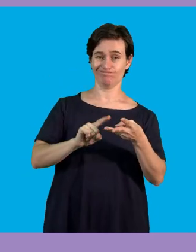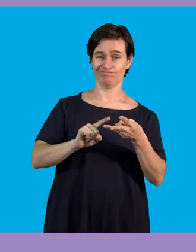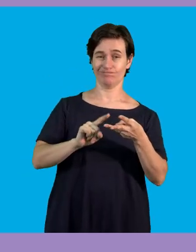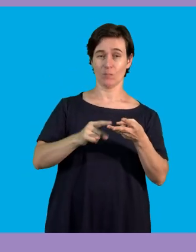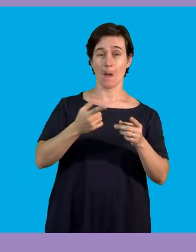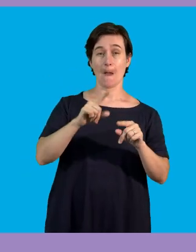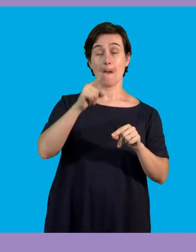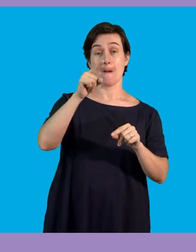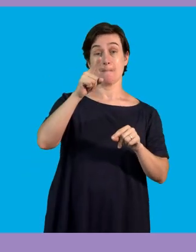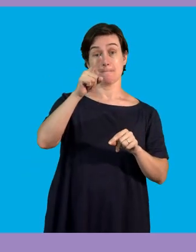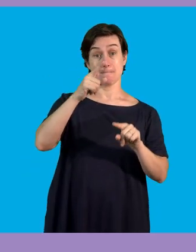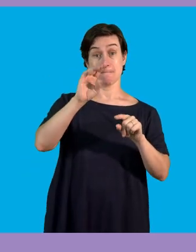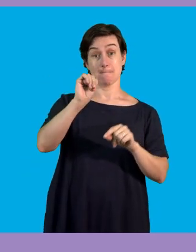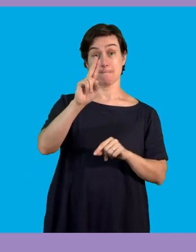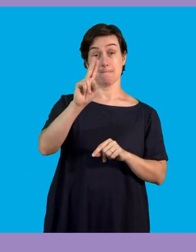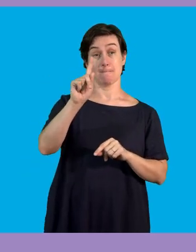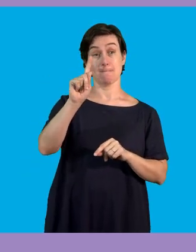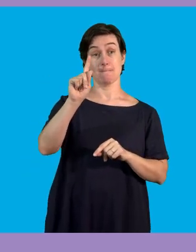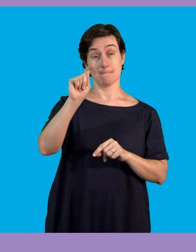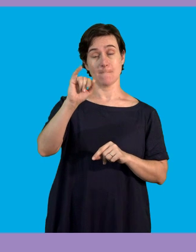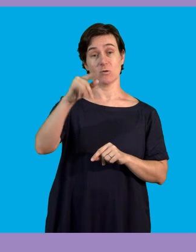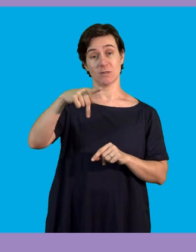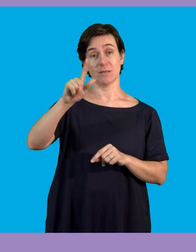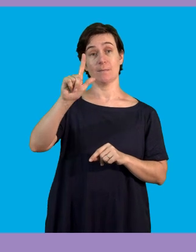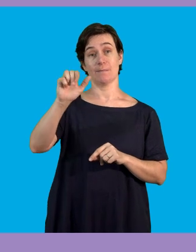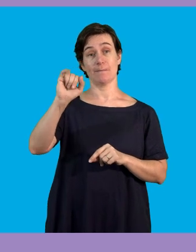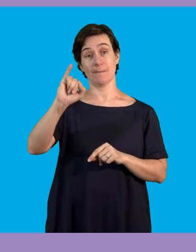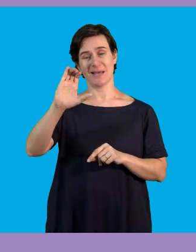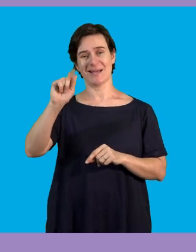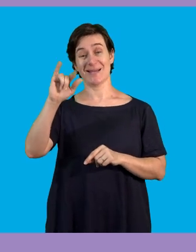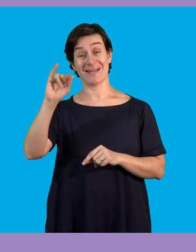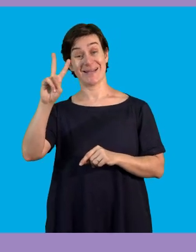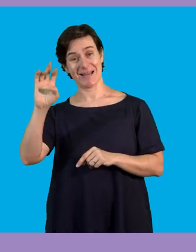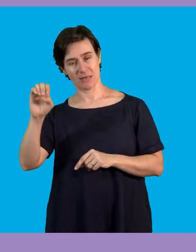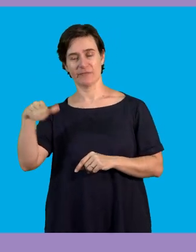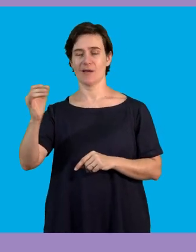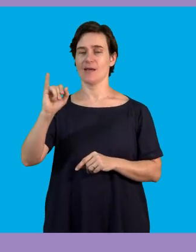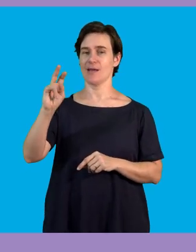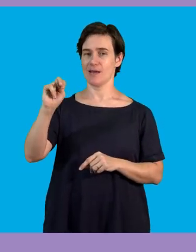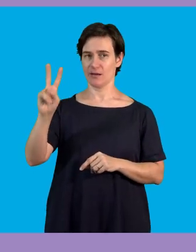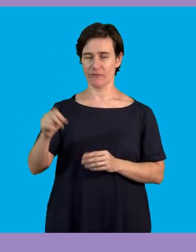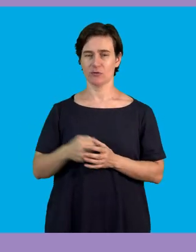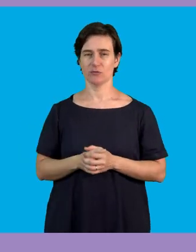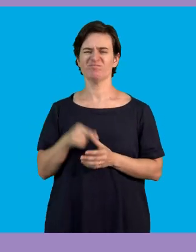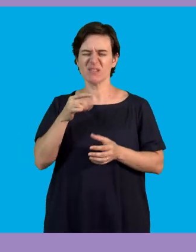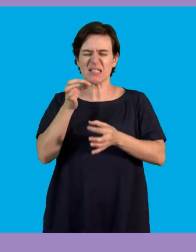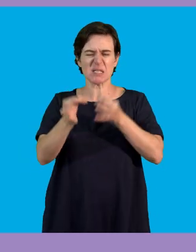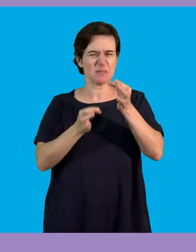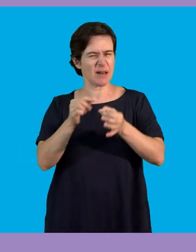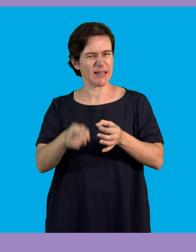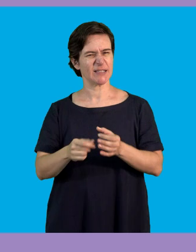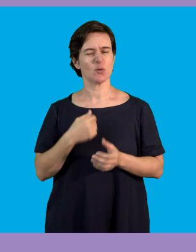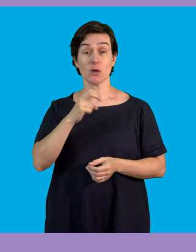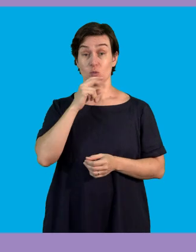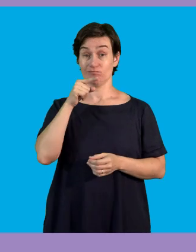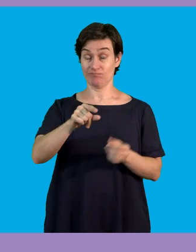do multiplicative inverse. To explain multiplicative inverse, we are going